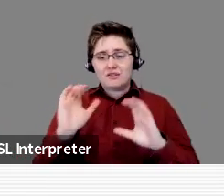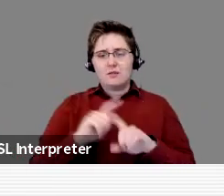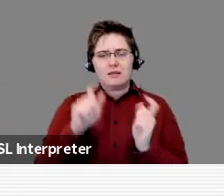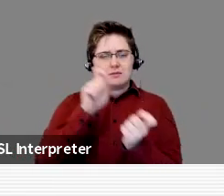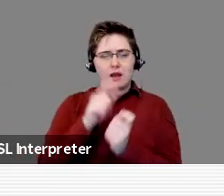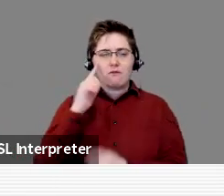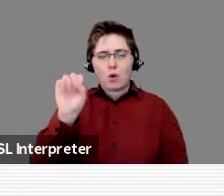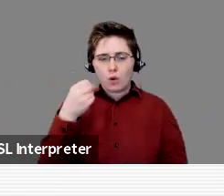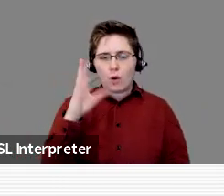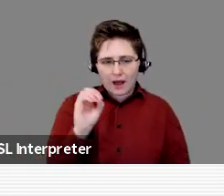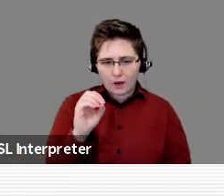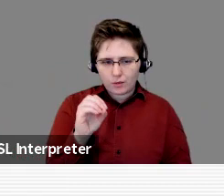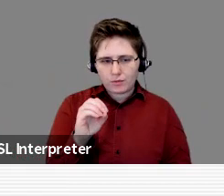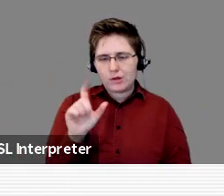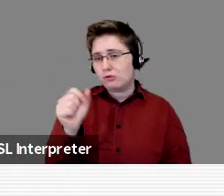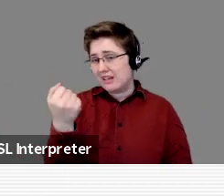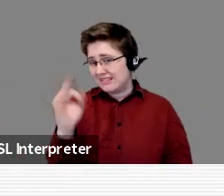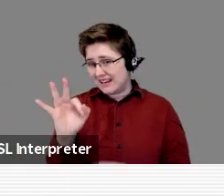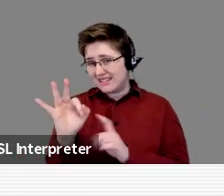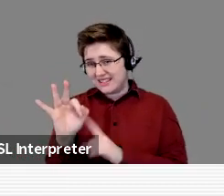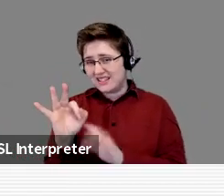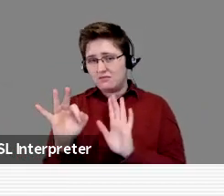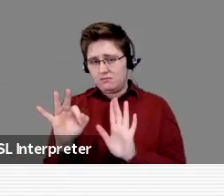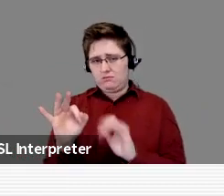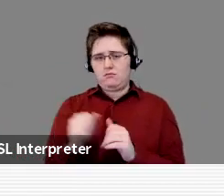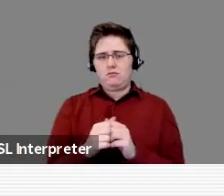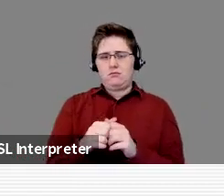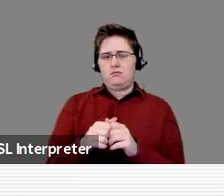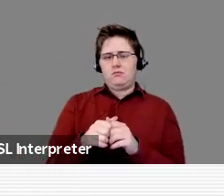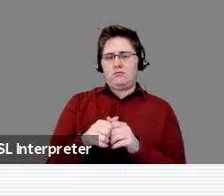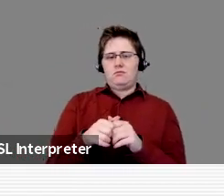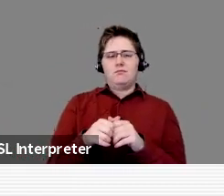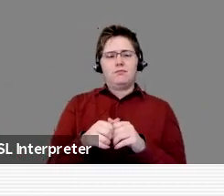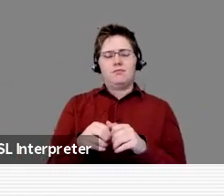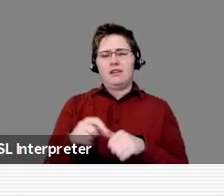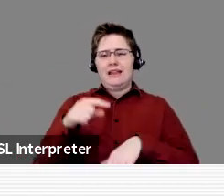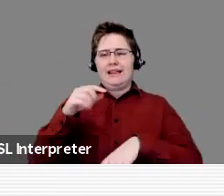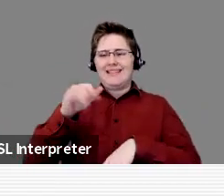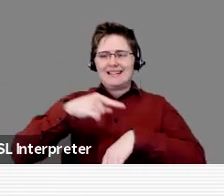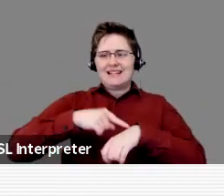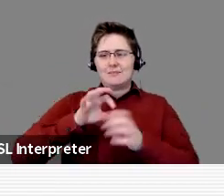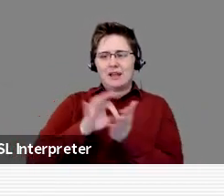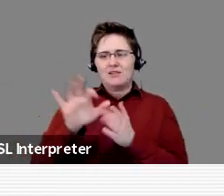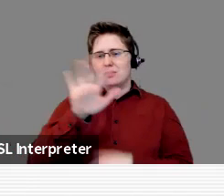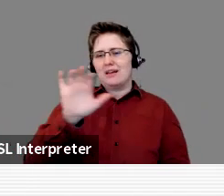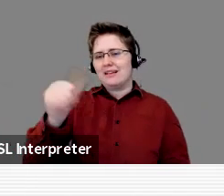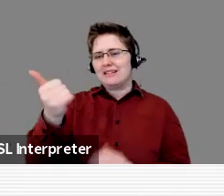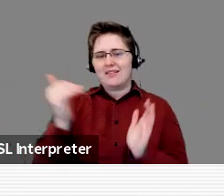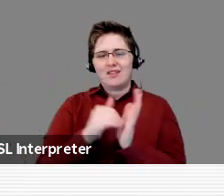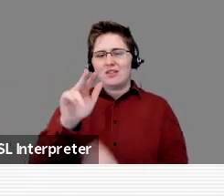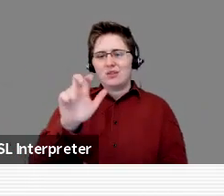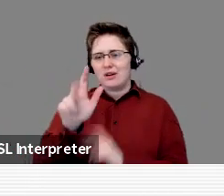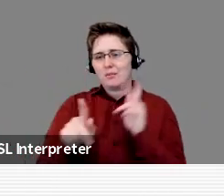to Ohio, in 2019, the time count came out to about 10,300